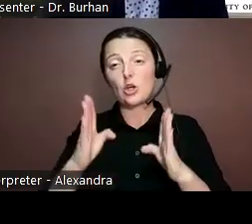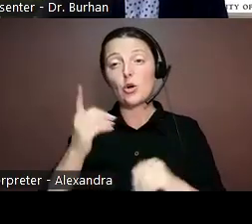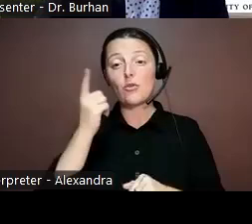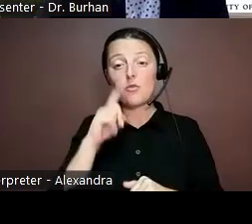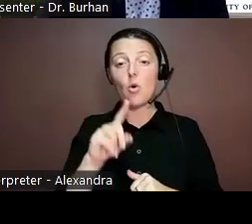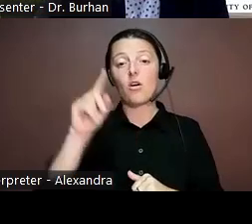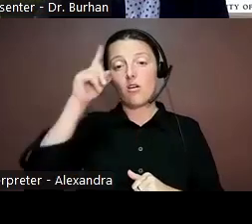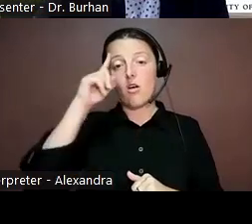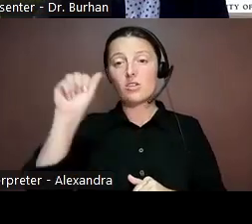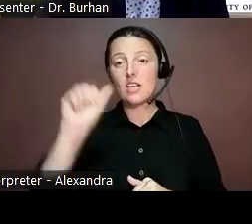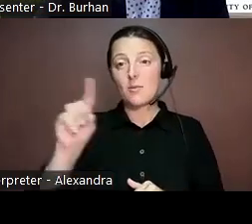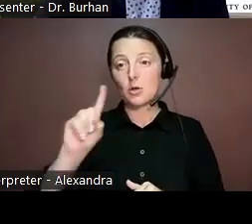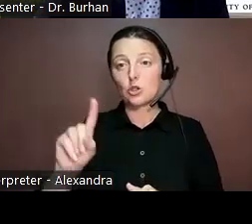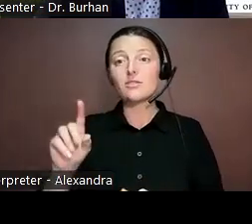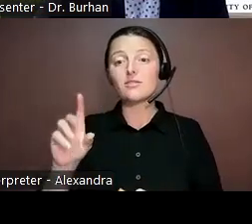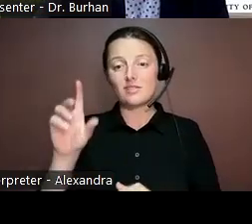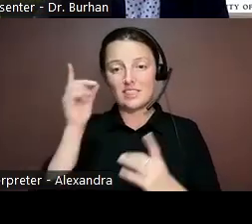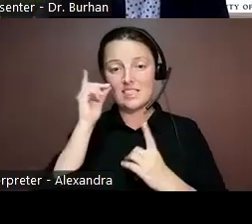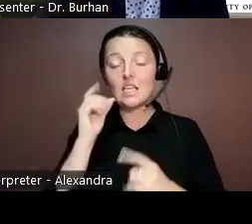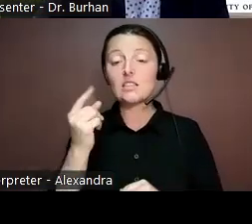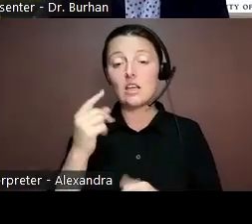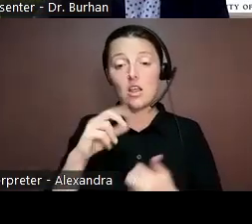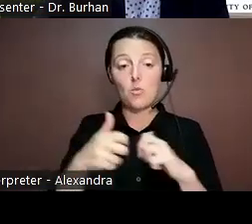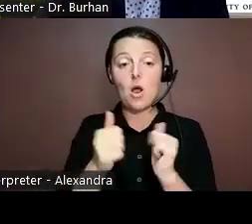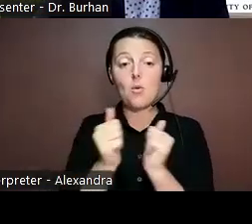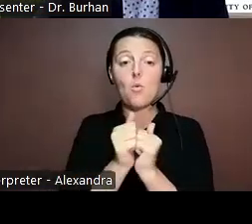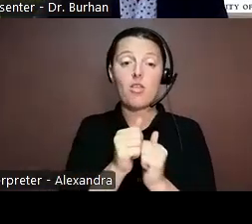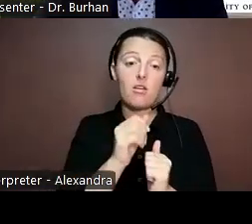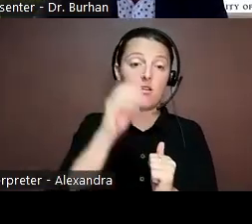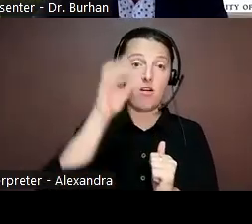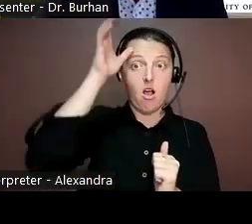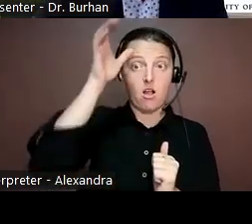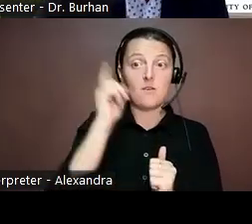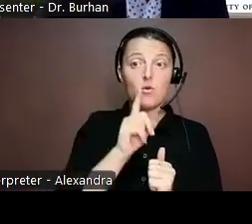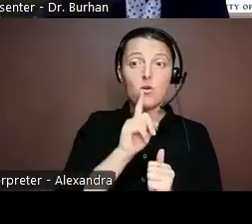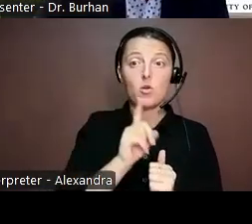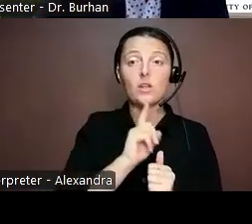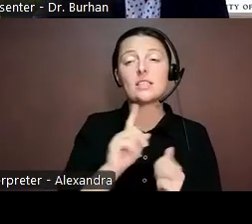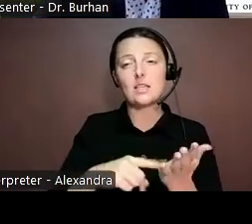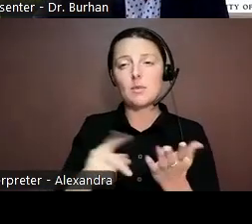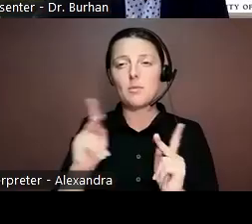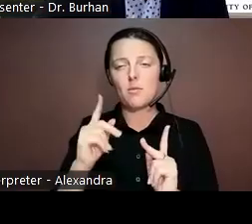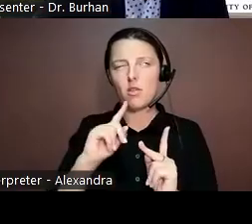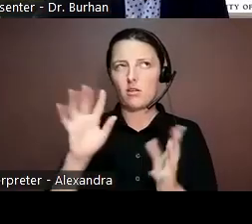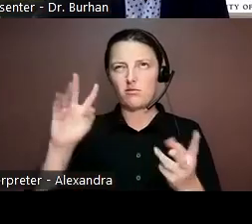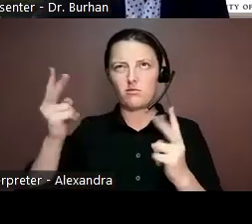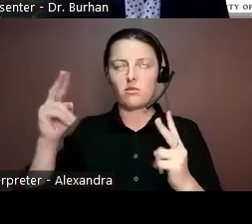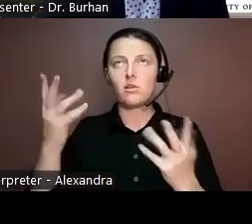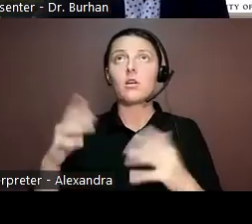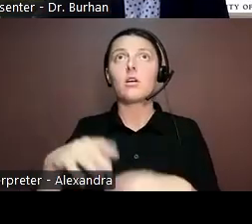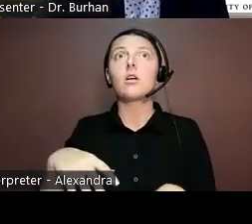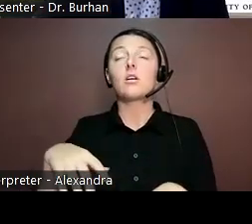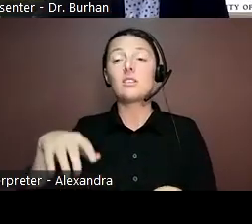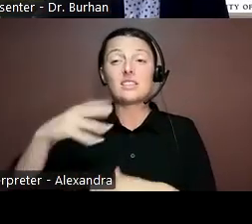concept of loneliness that people sometimes mix it up in terms of social connection versus loneliness. One of the things that